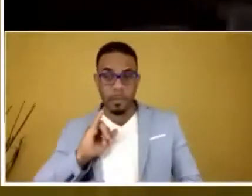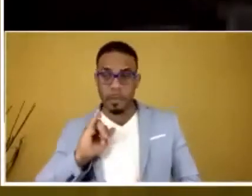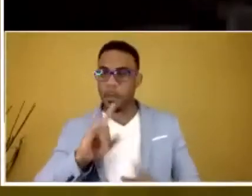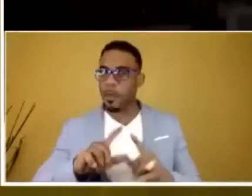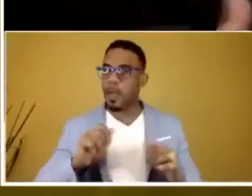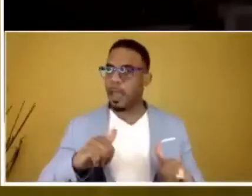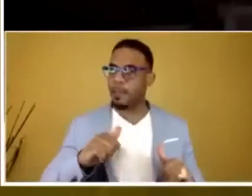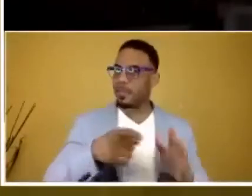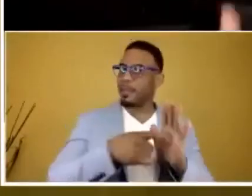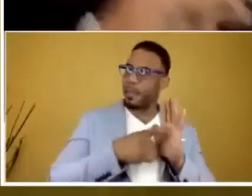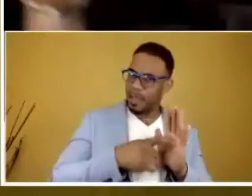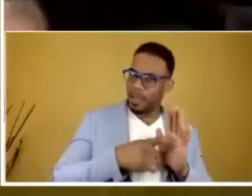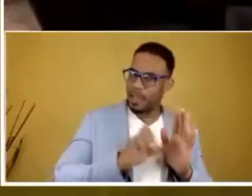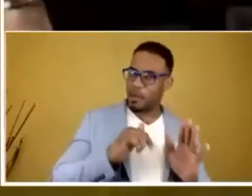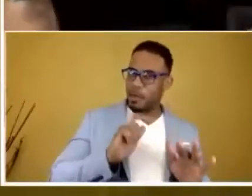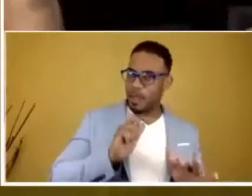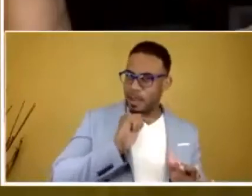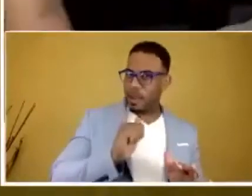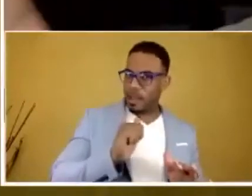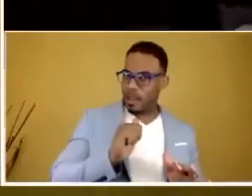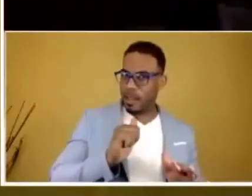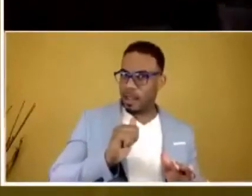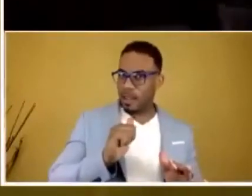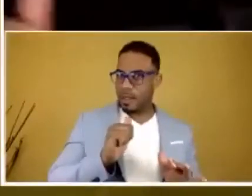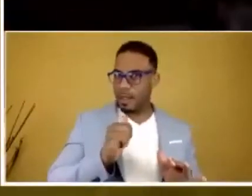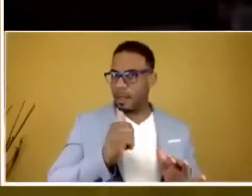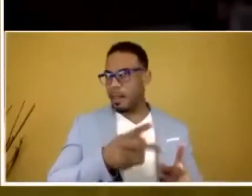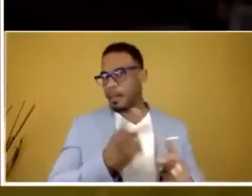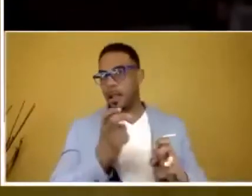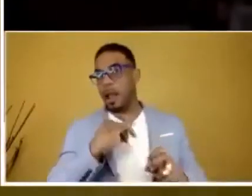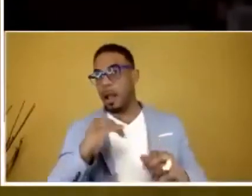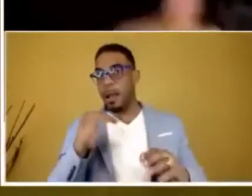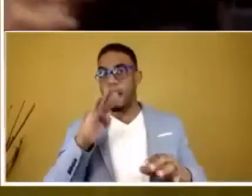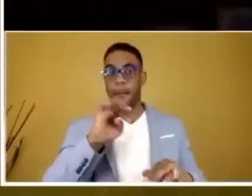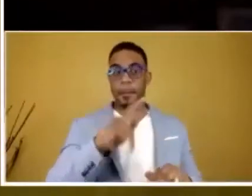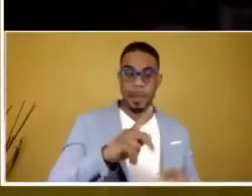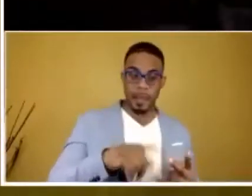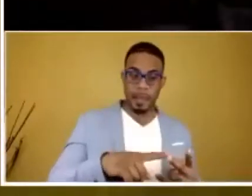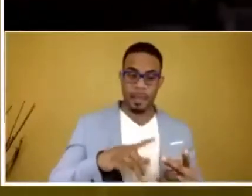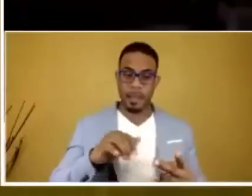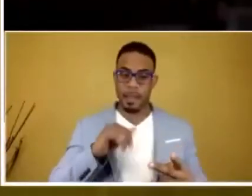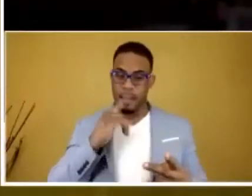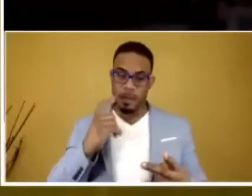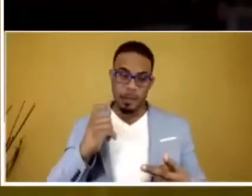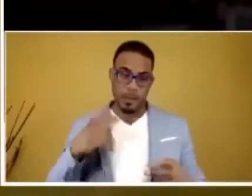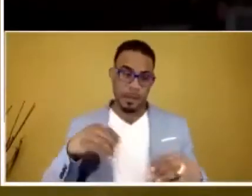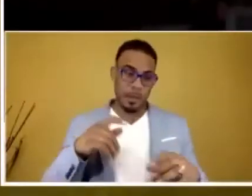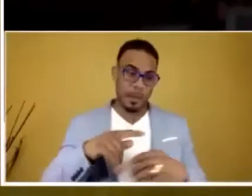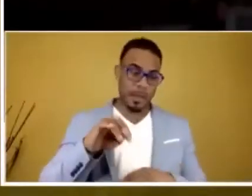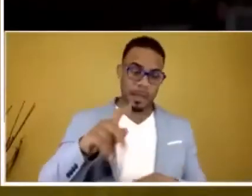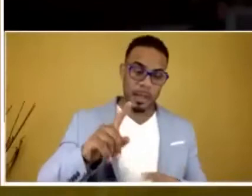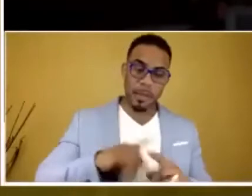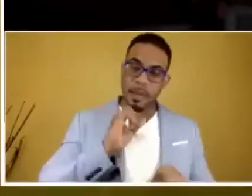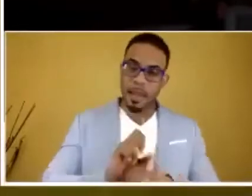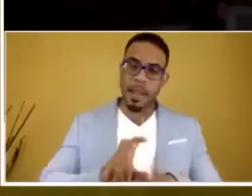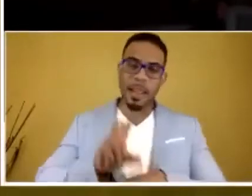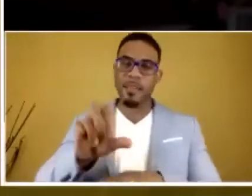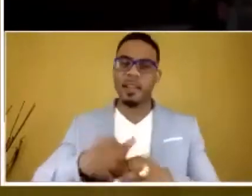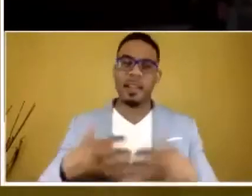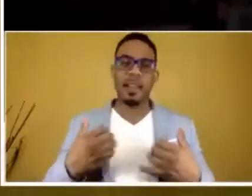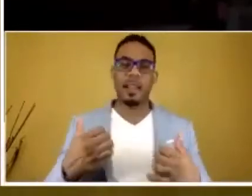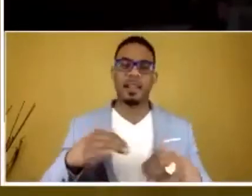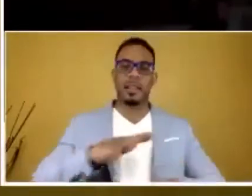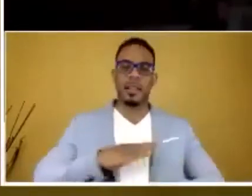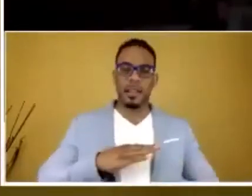to demand that we not just bail out our banks and not just buy more tanks, but actually invest in healthy, sustainable,